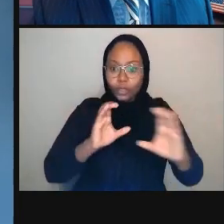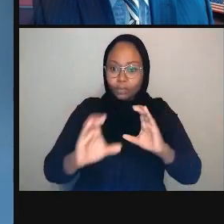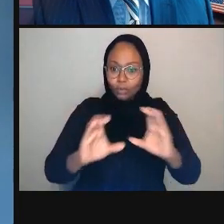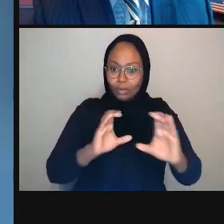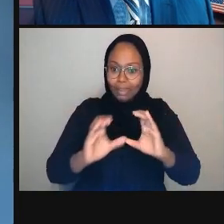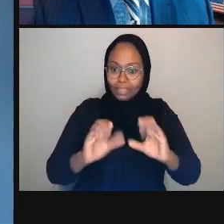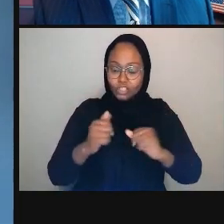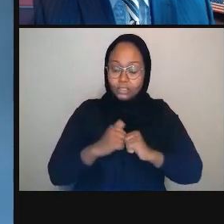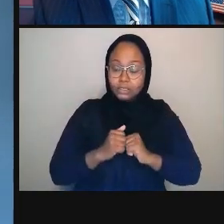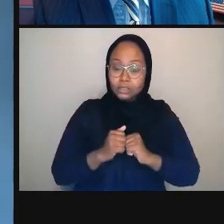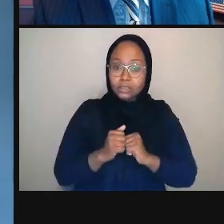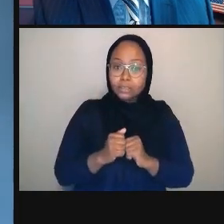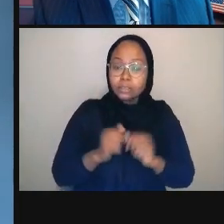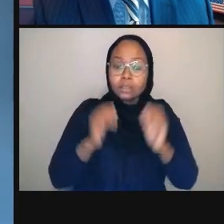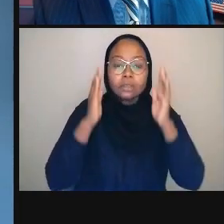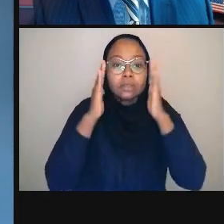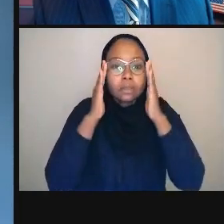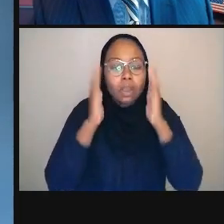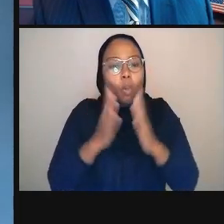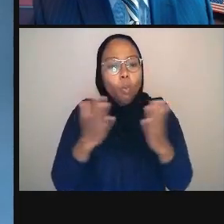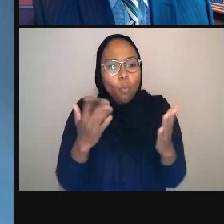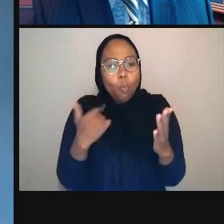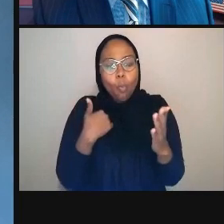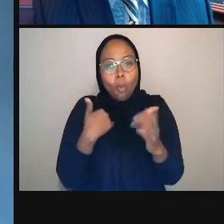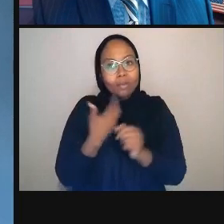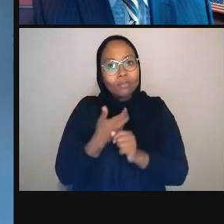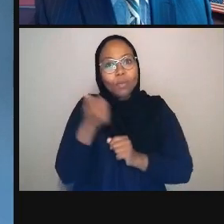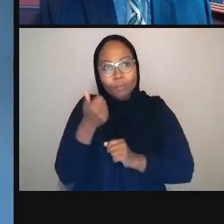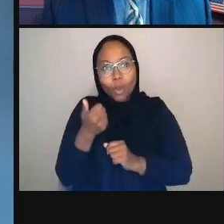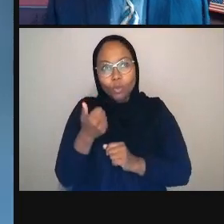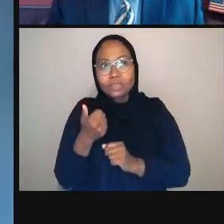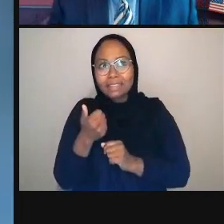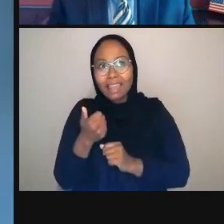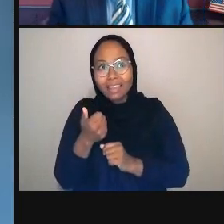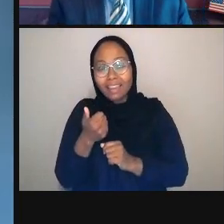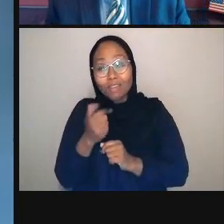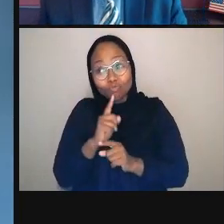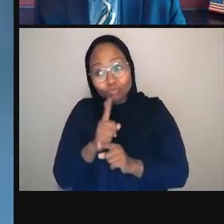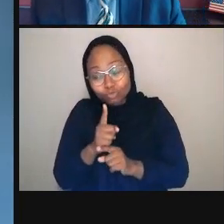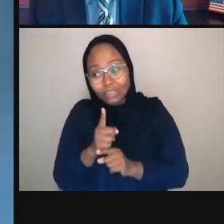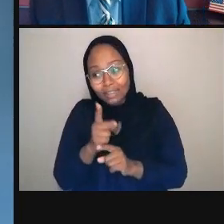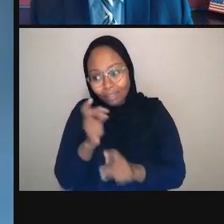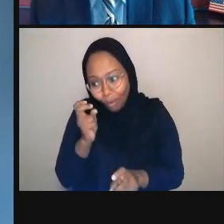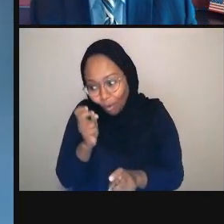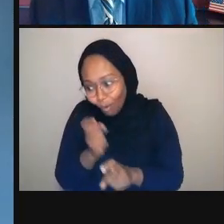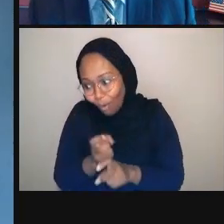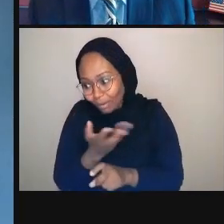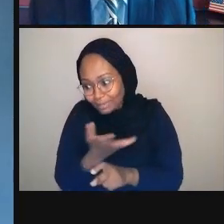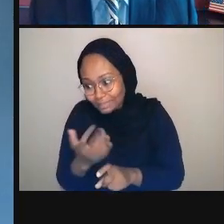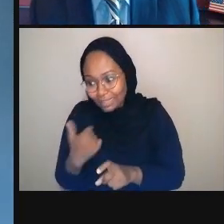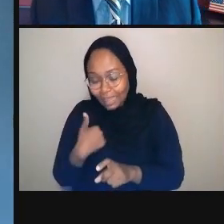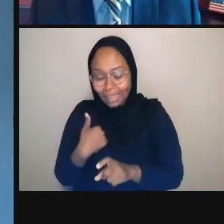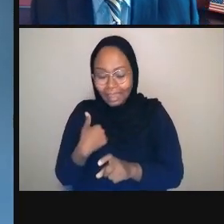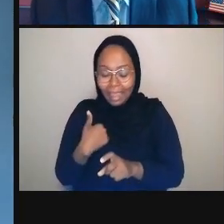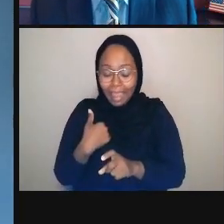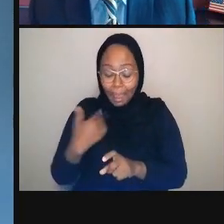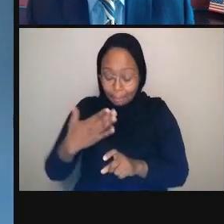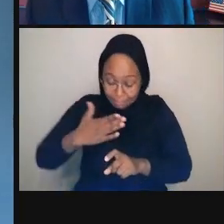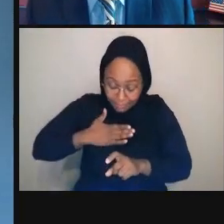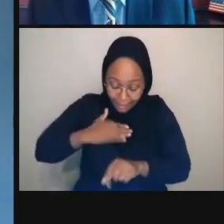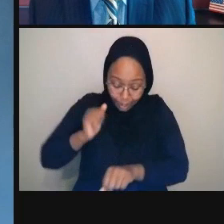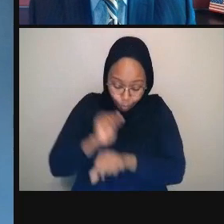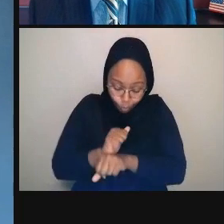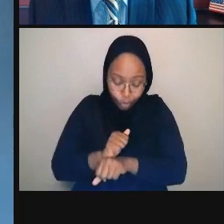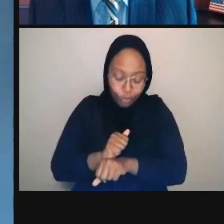most, one of the biggest deterrent that I have come across in the work that we do day to day is seemingly the